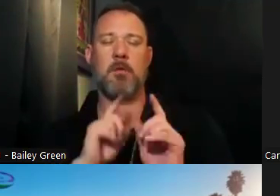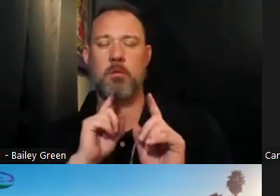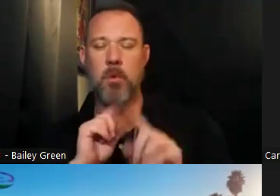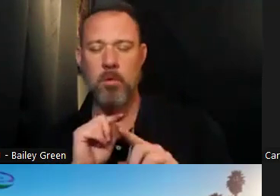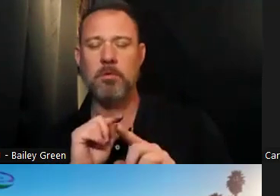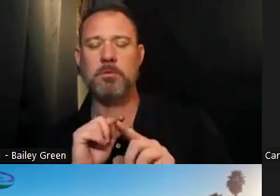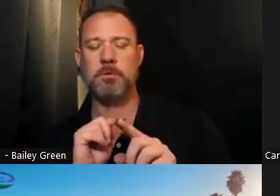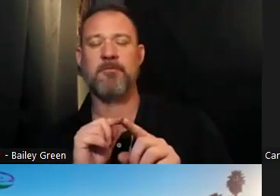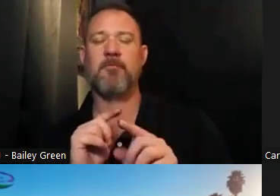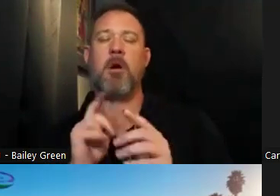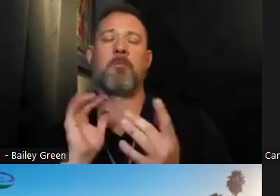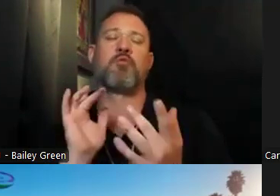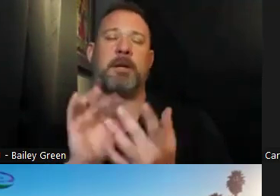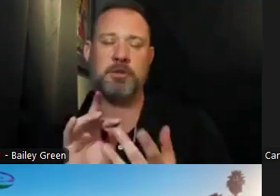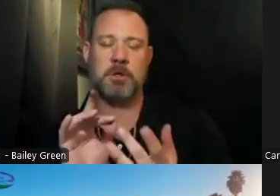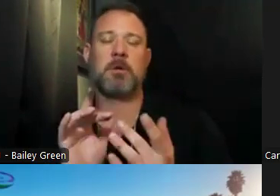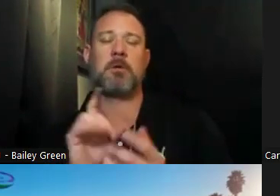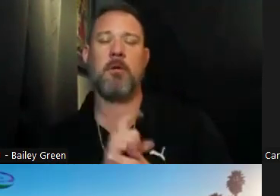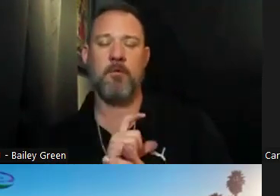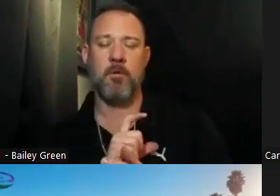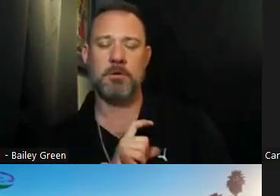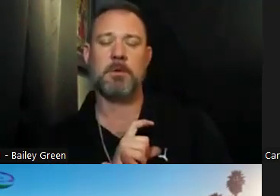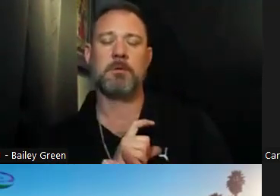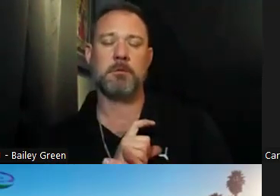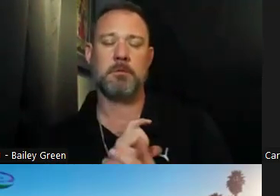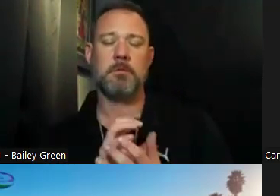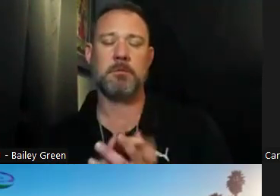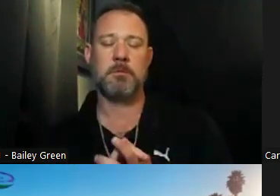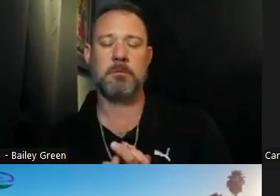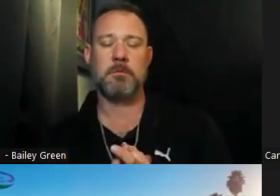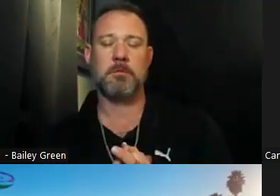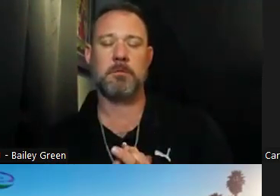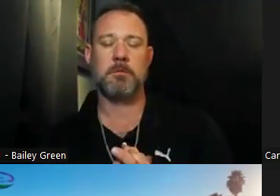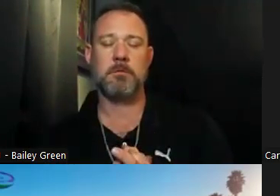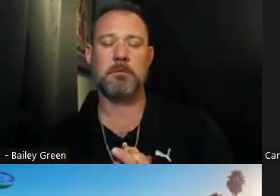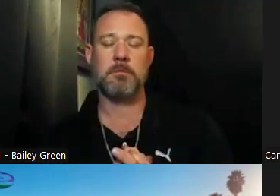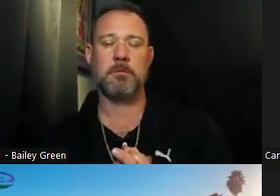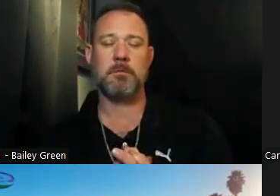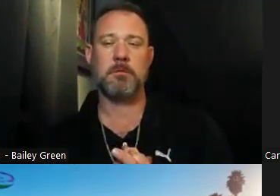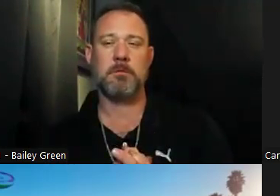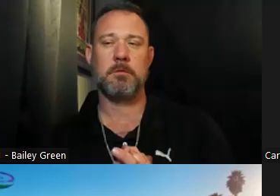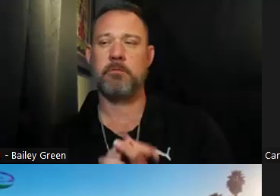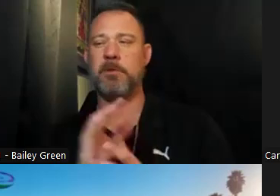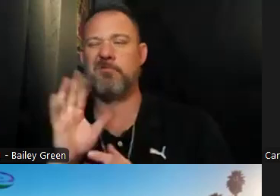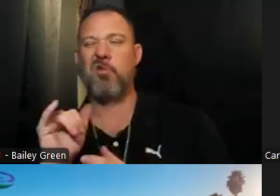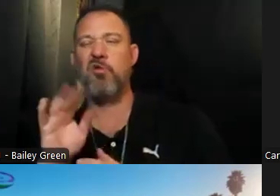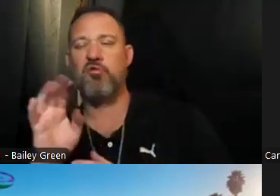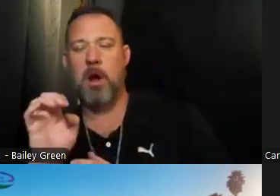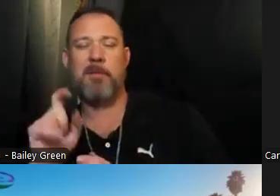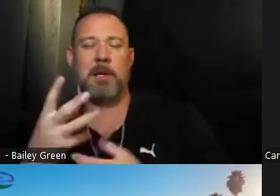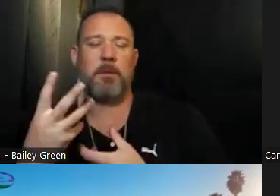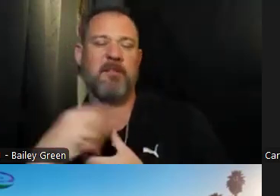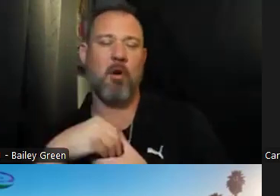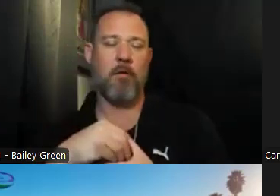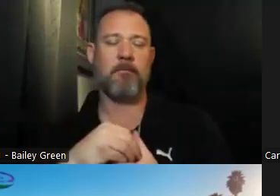mandated reports from reaching law enforcement. And with law enforcement, for these are crimes, and law enforcement needs to be involved